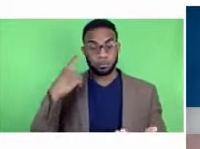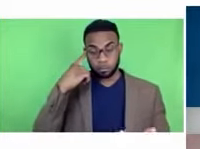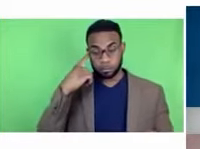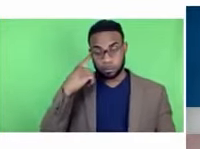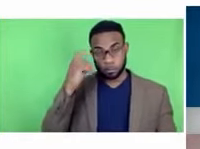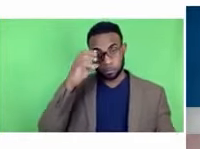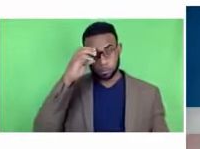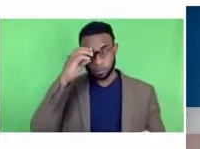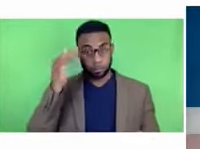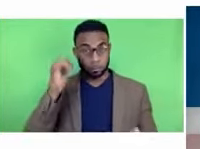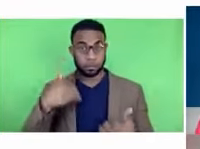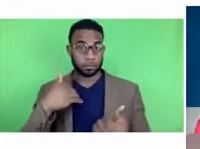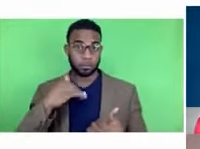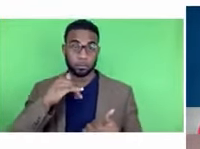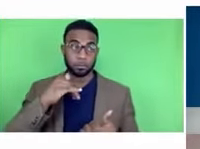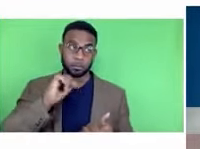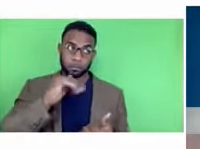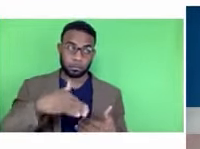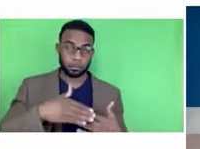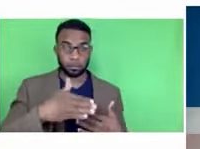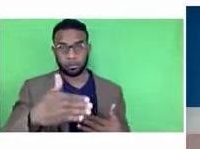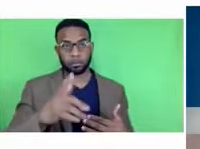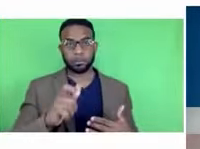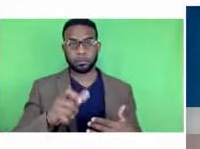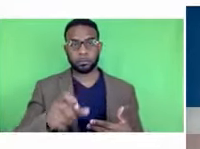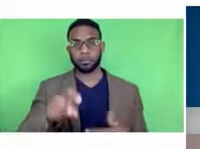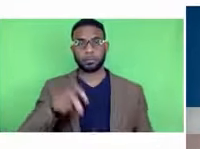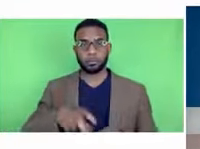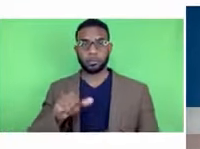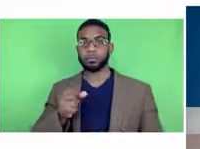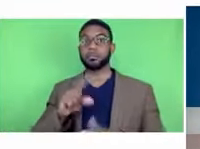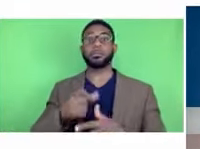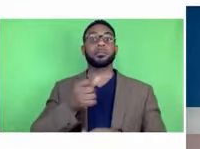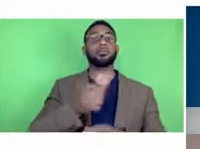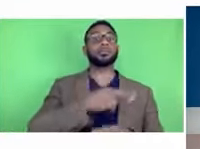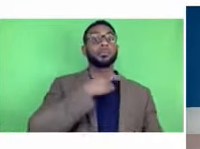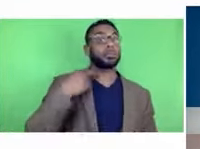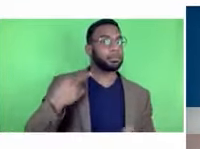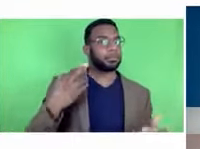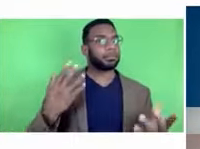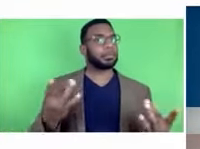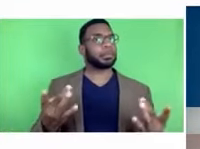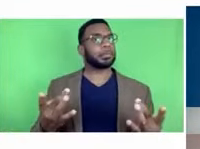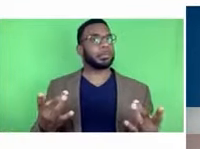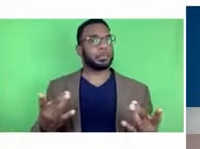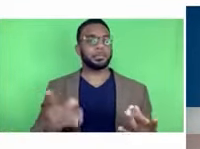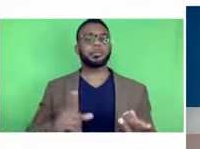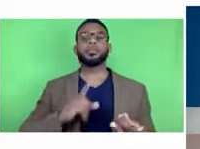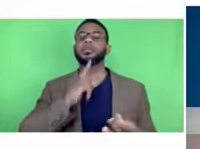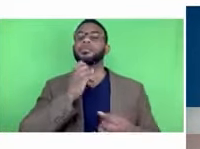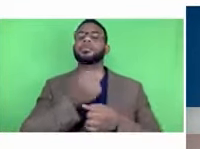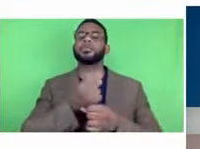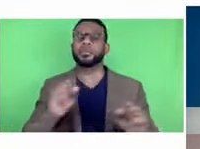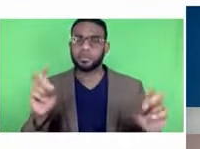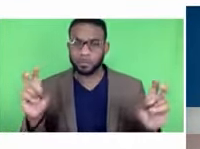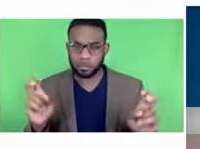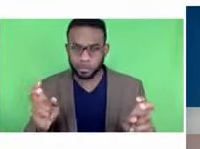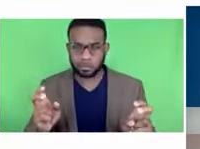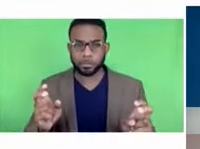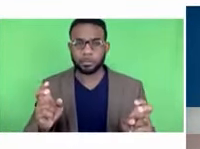I think if he hadn't gone forward, he could put himself at risk. And so there was a real safety issue there that